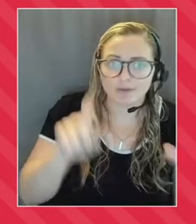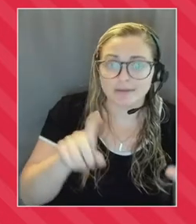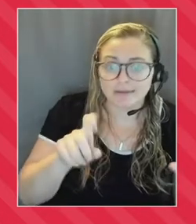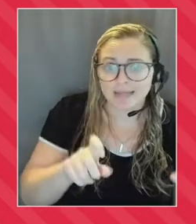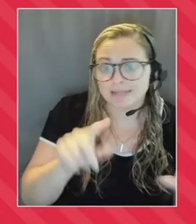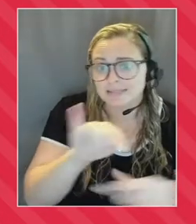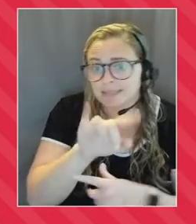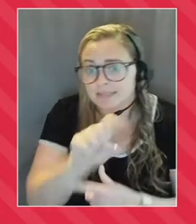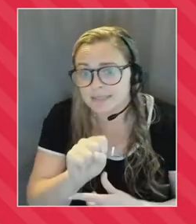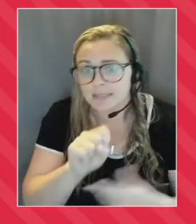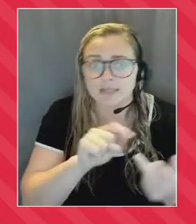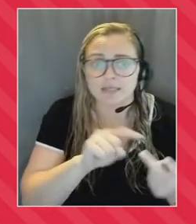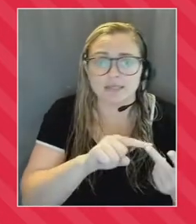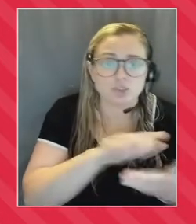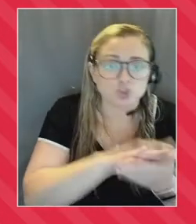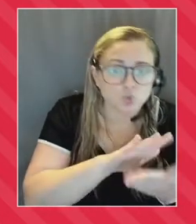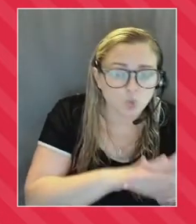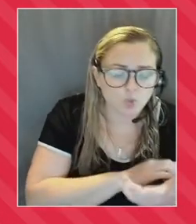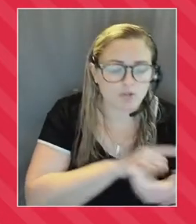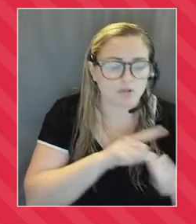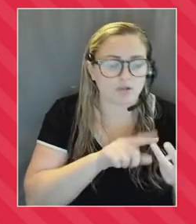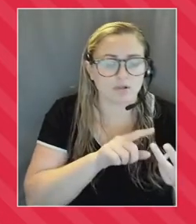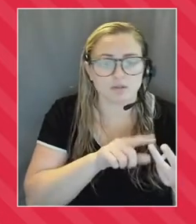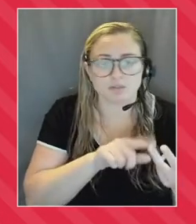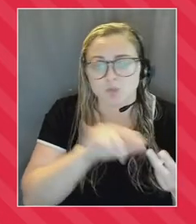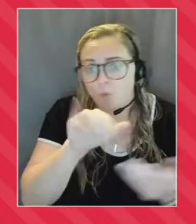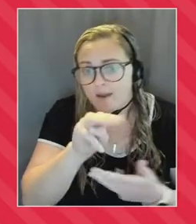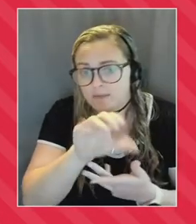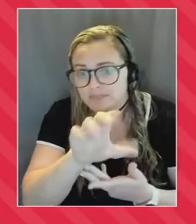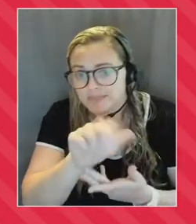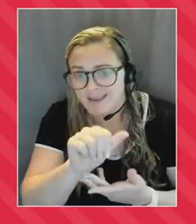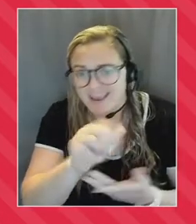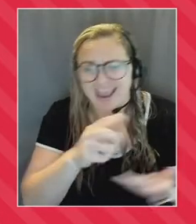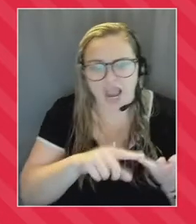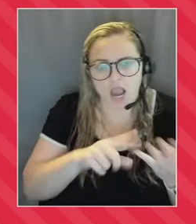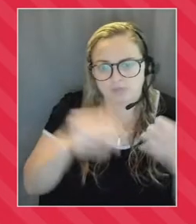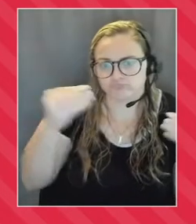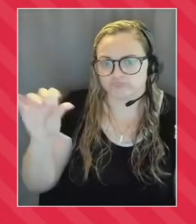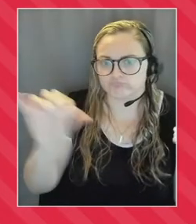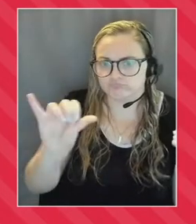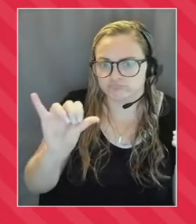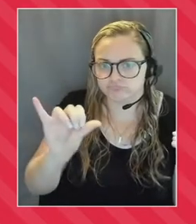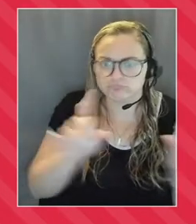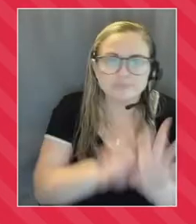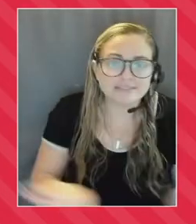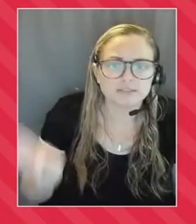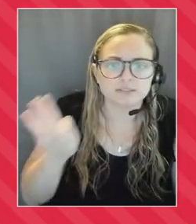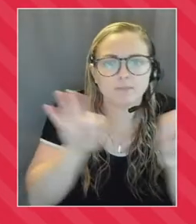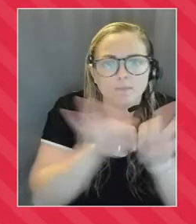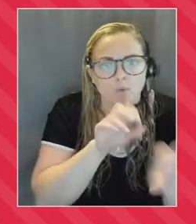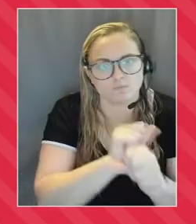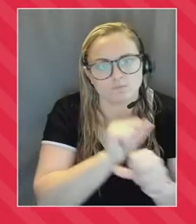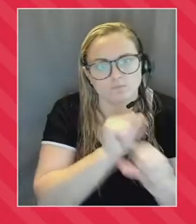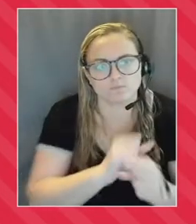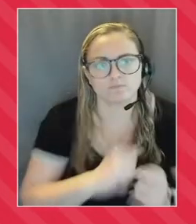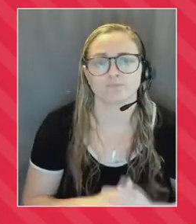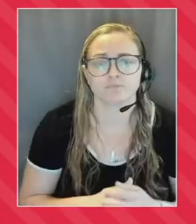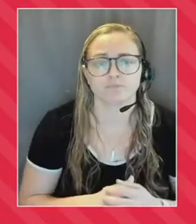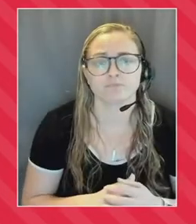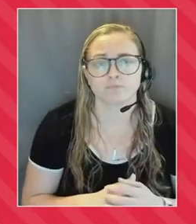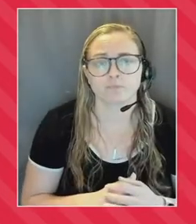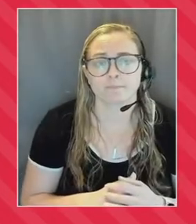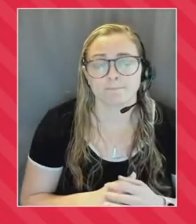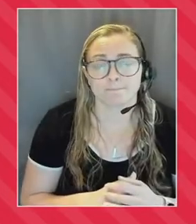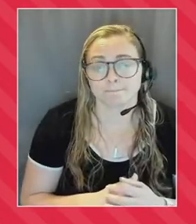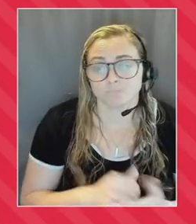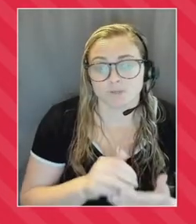in YMCAs, and at retail. It's such critical work. We can't achieve health